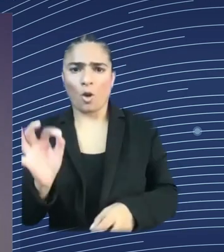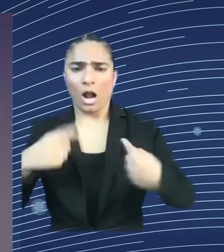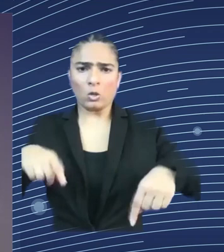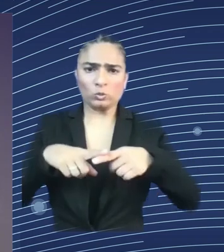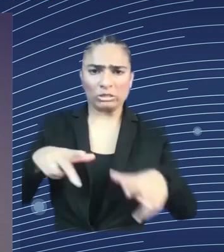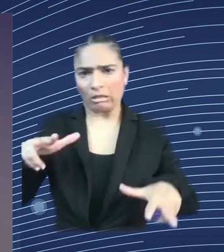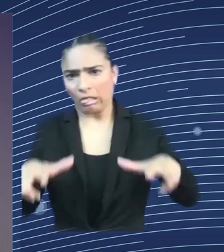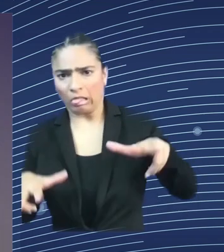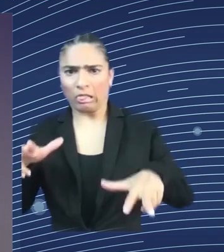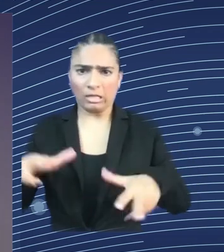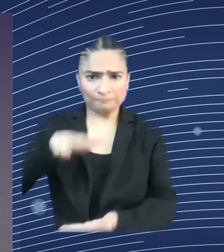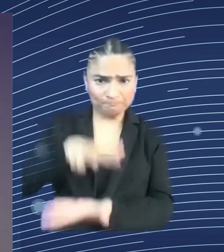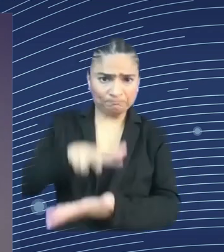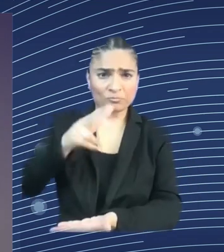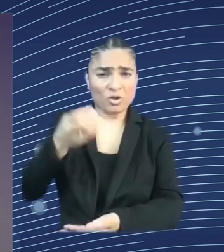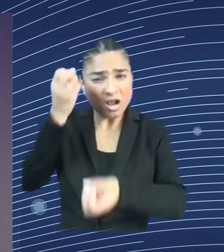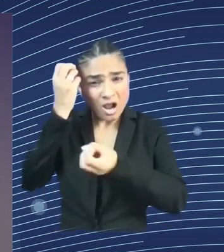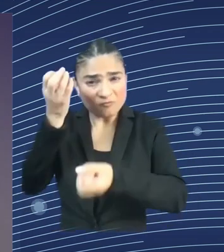more corruption, right?